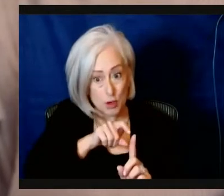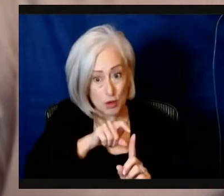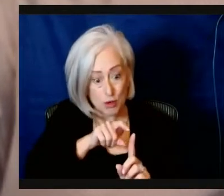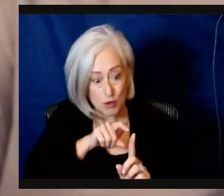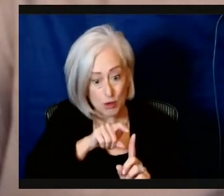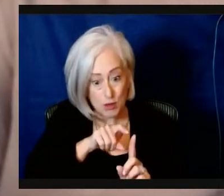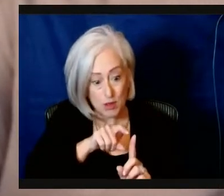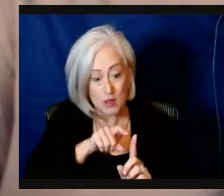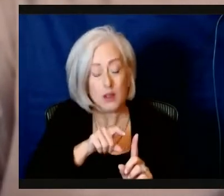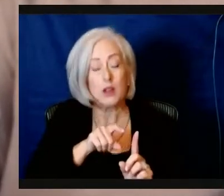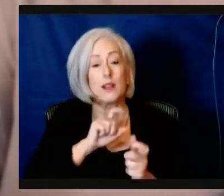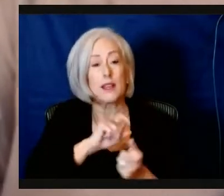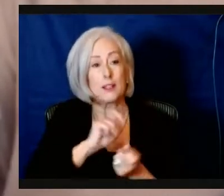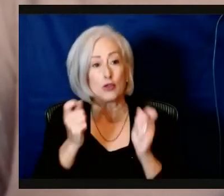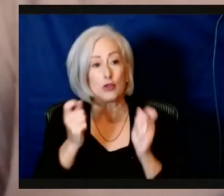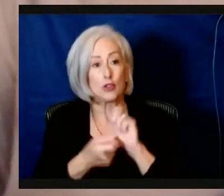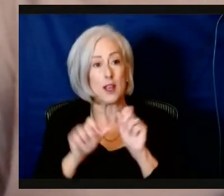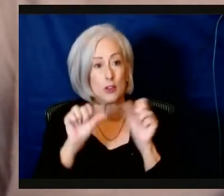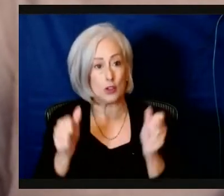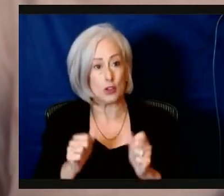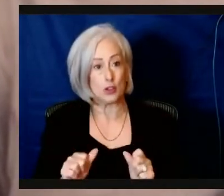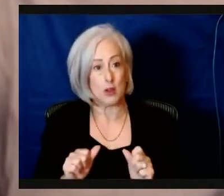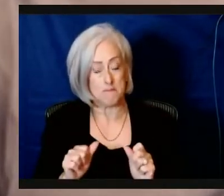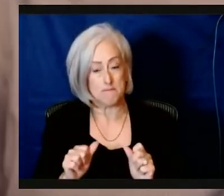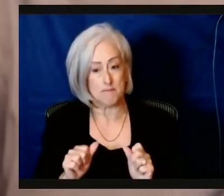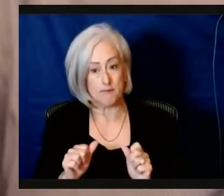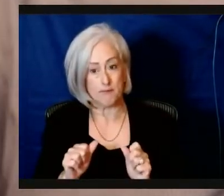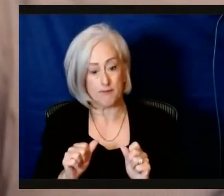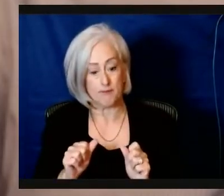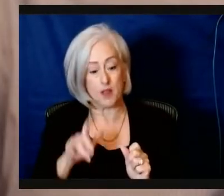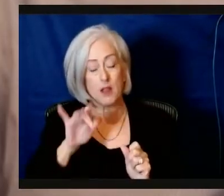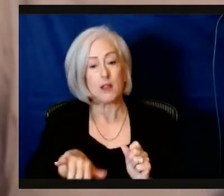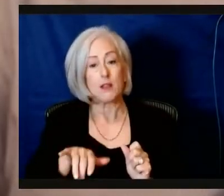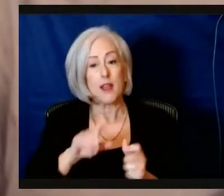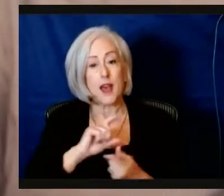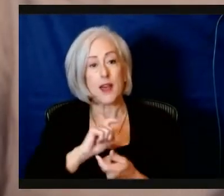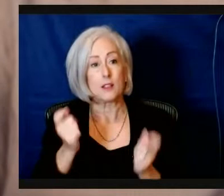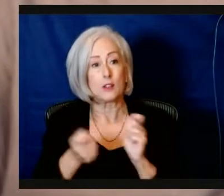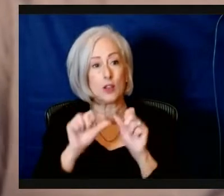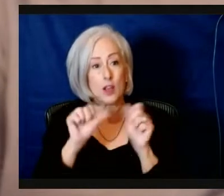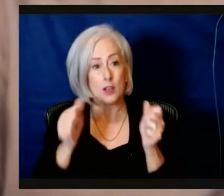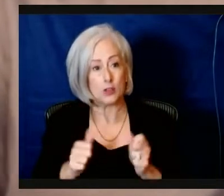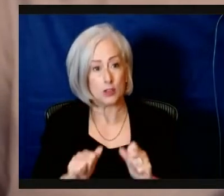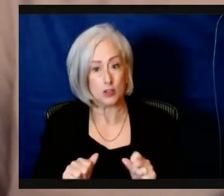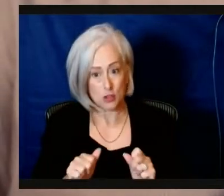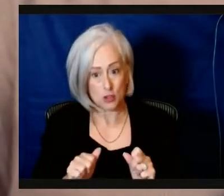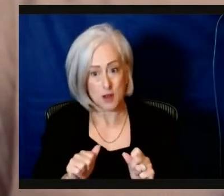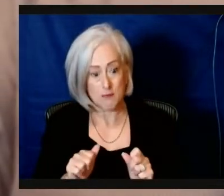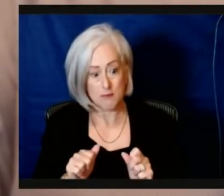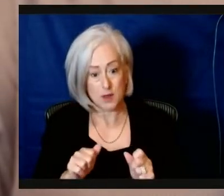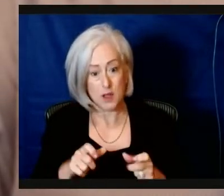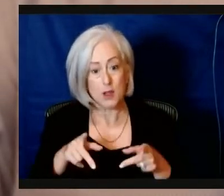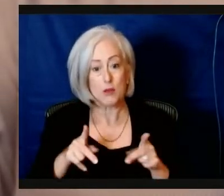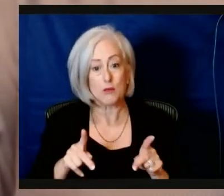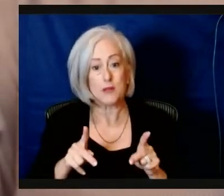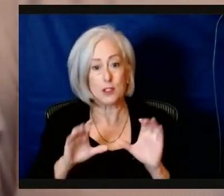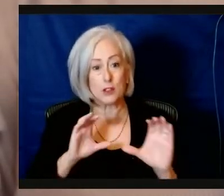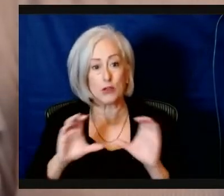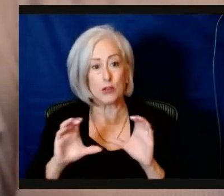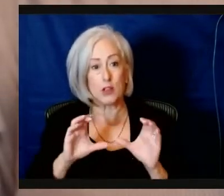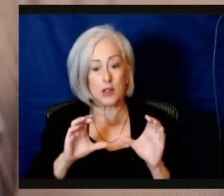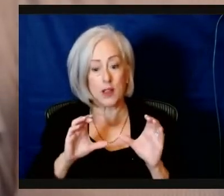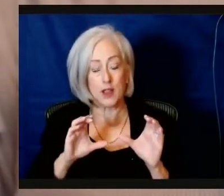change in shape of that receptor. And that change in shape is what allows the receptor to then communicate to other molecules inside the